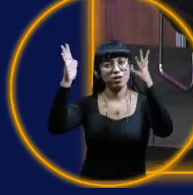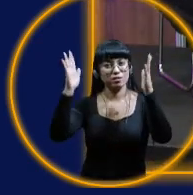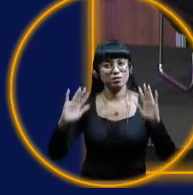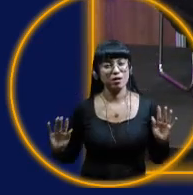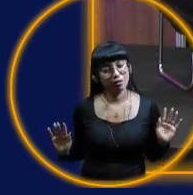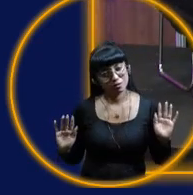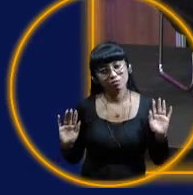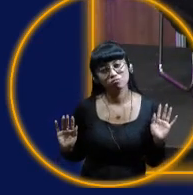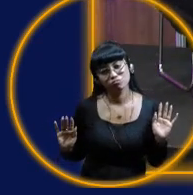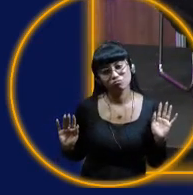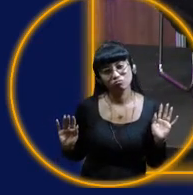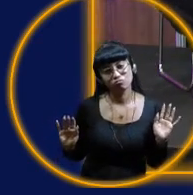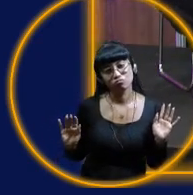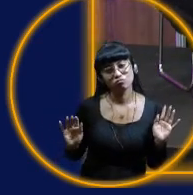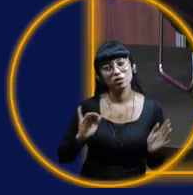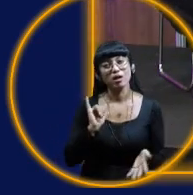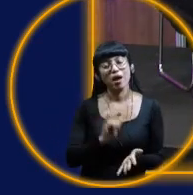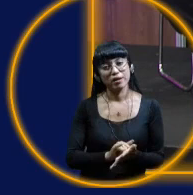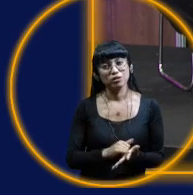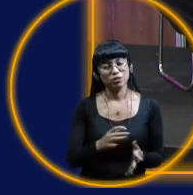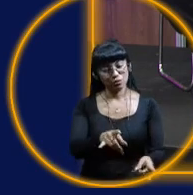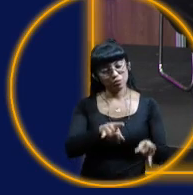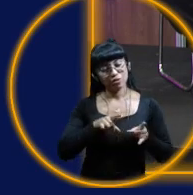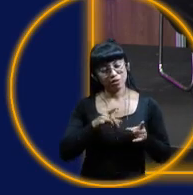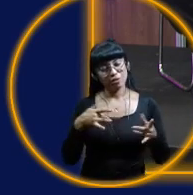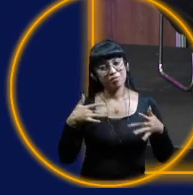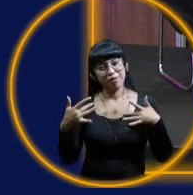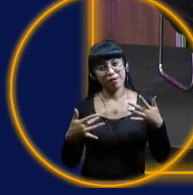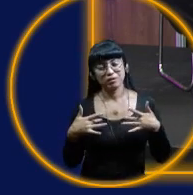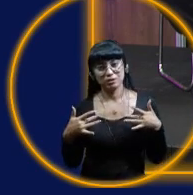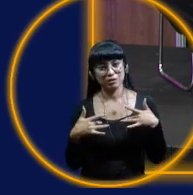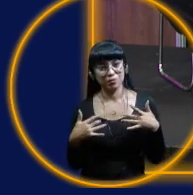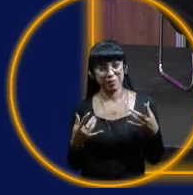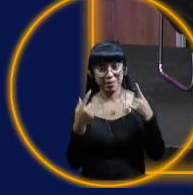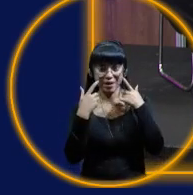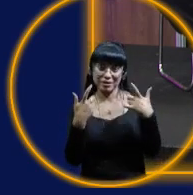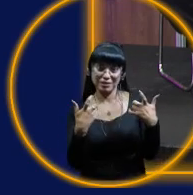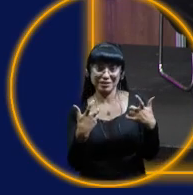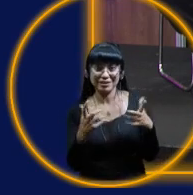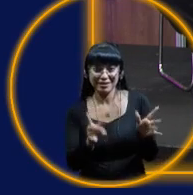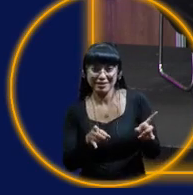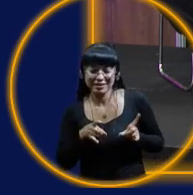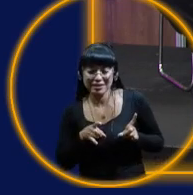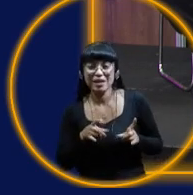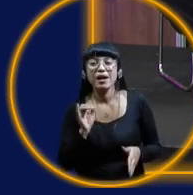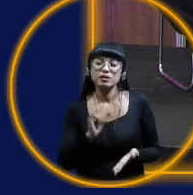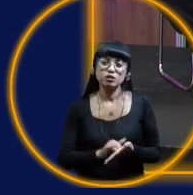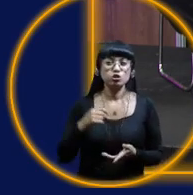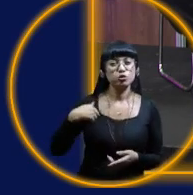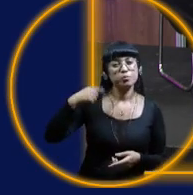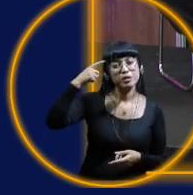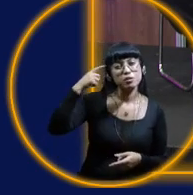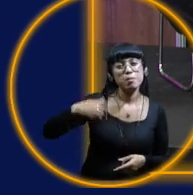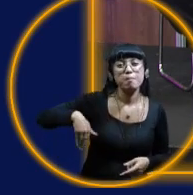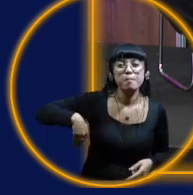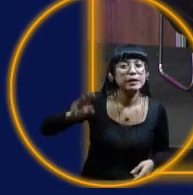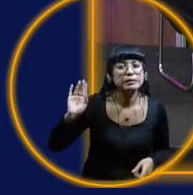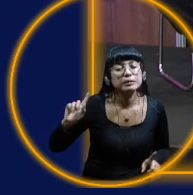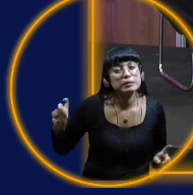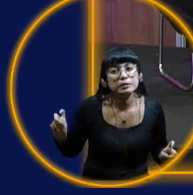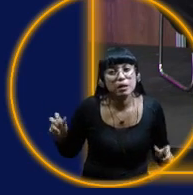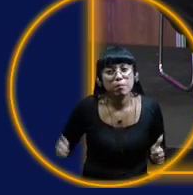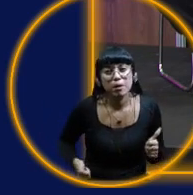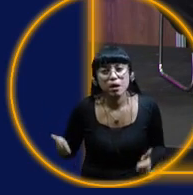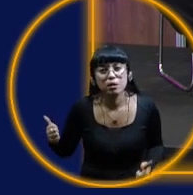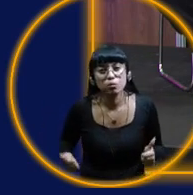really intense experience. Yeah. And I think it's more like